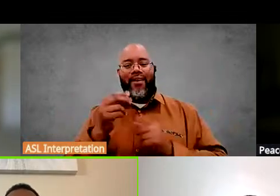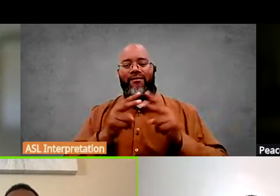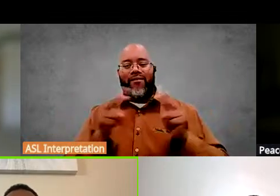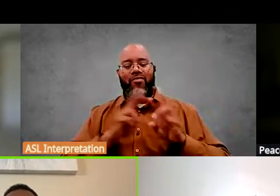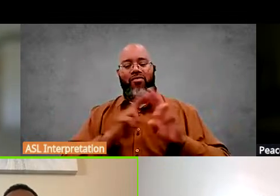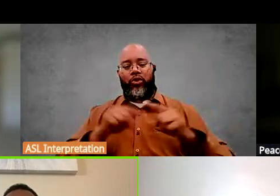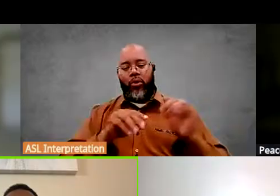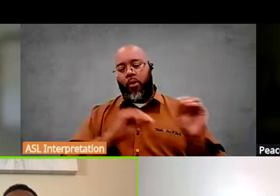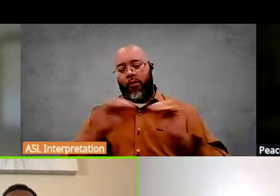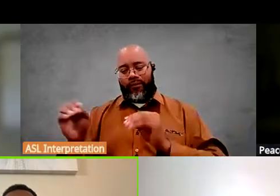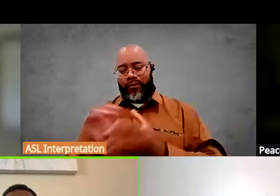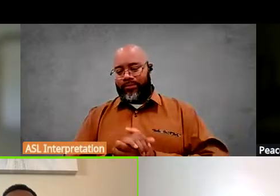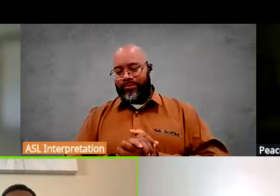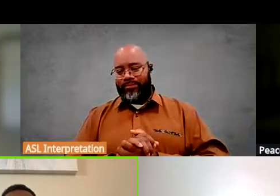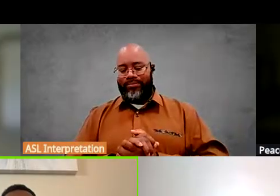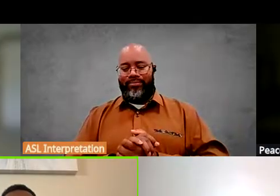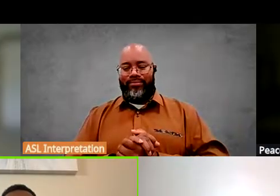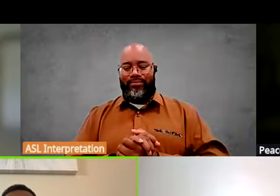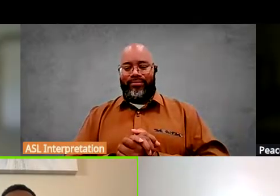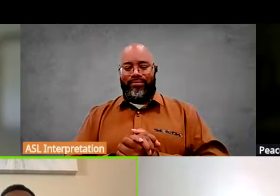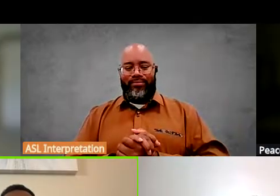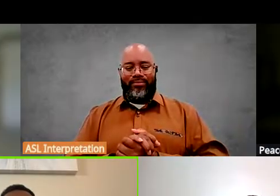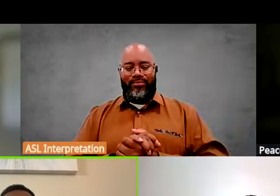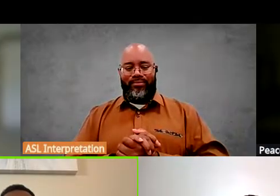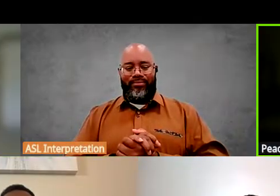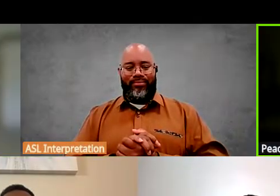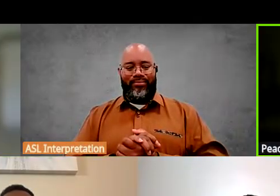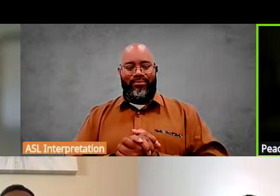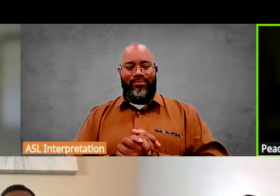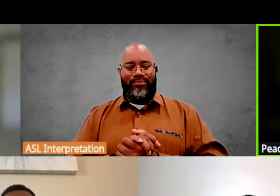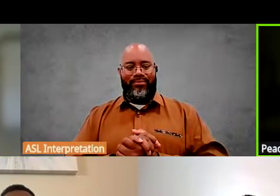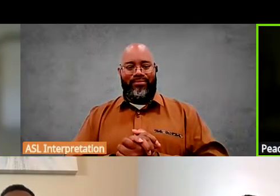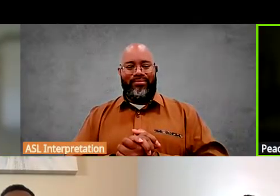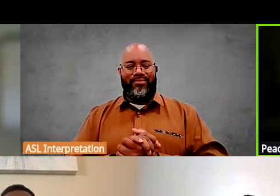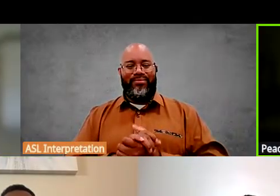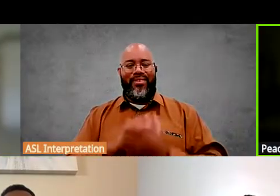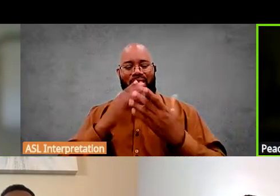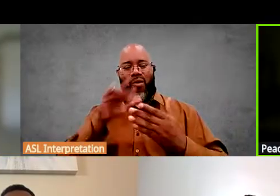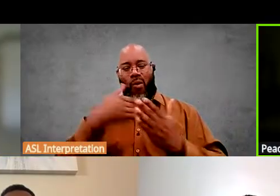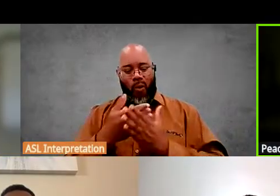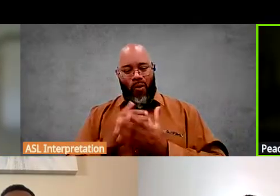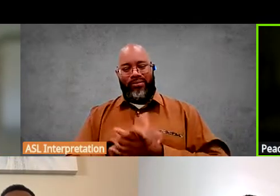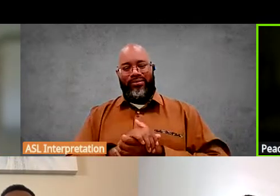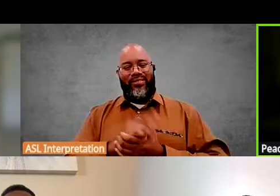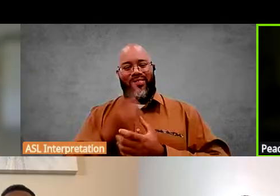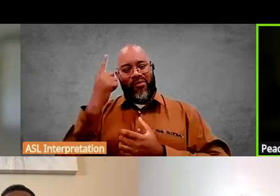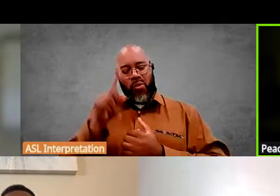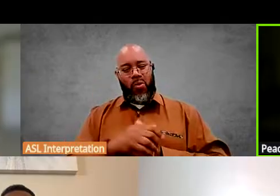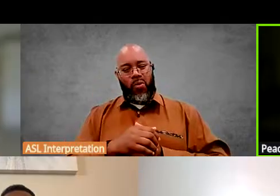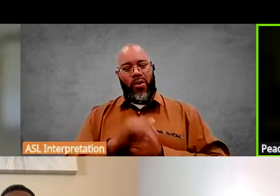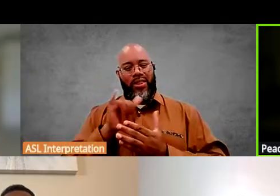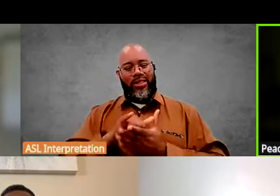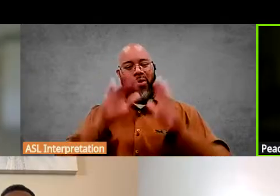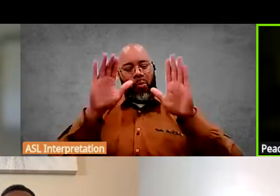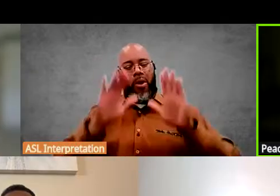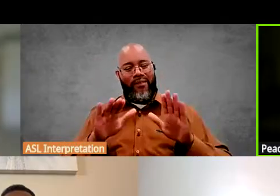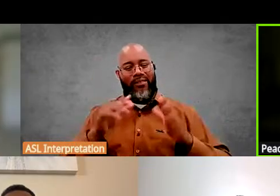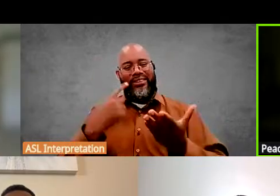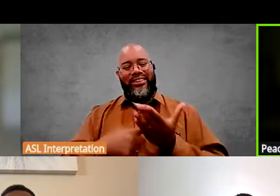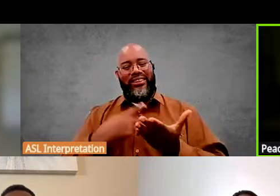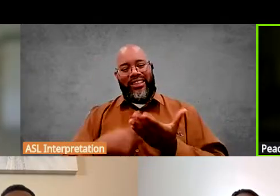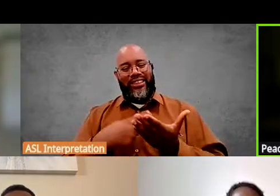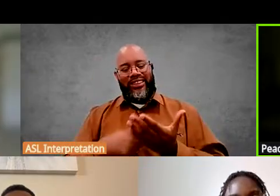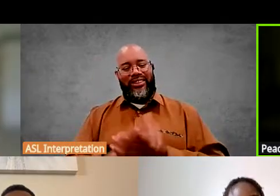to move. Yeah. Wow. Well, thank you all for this wonderful